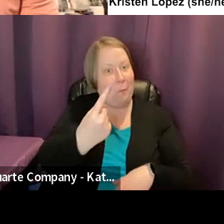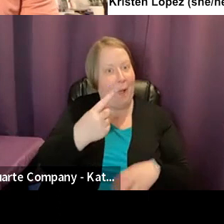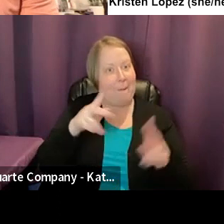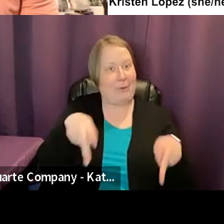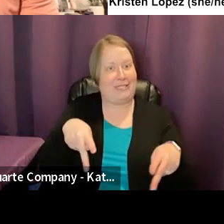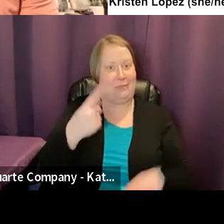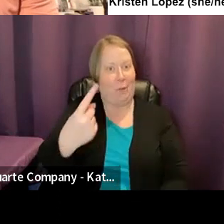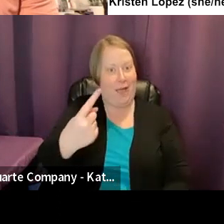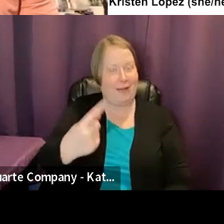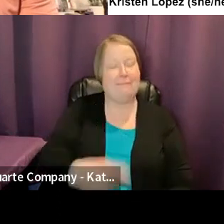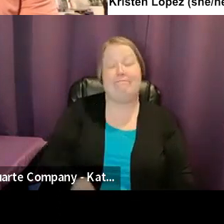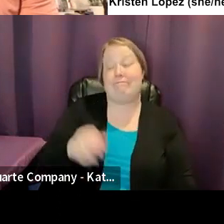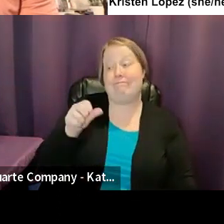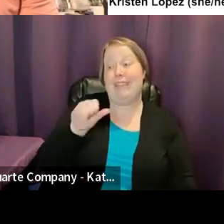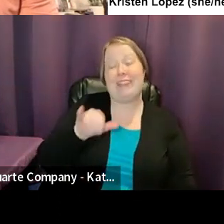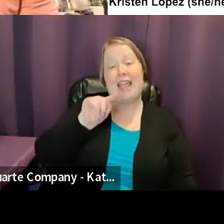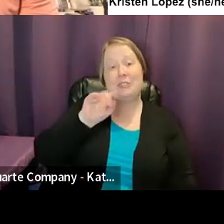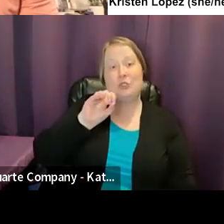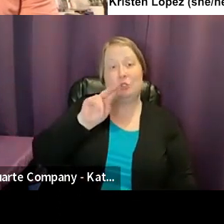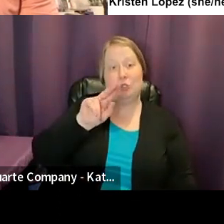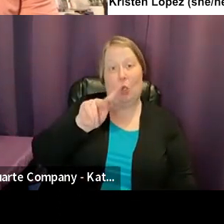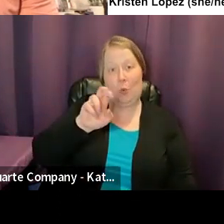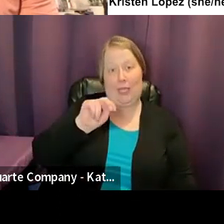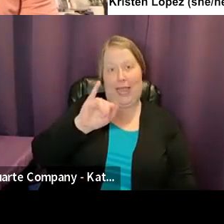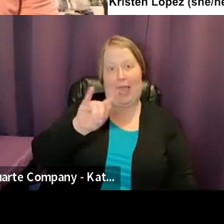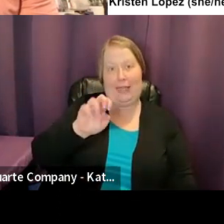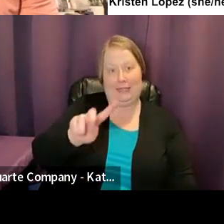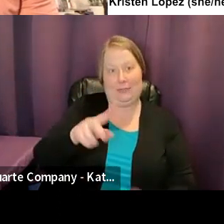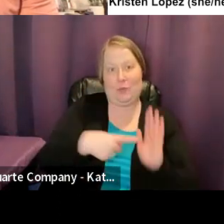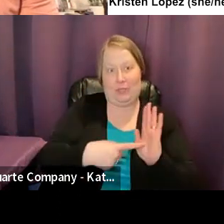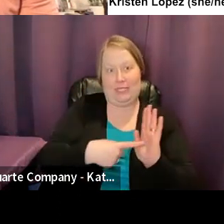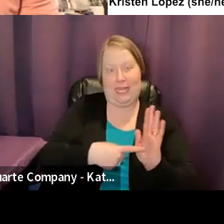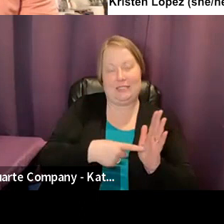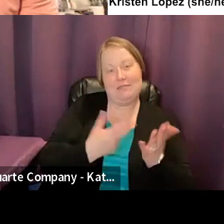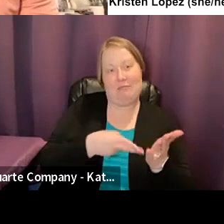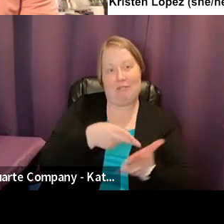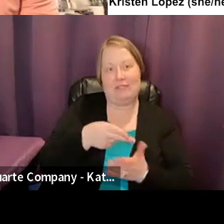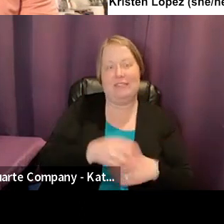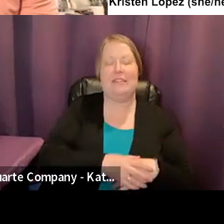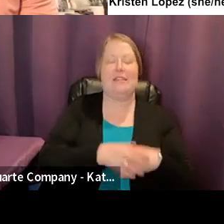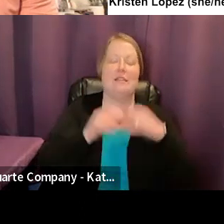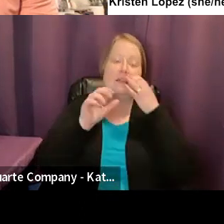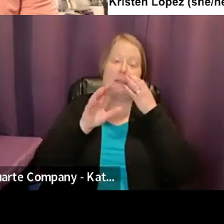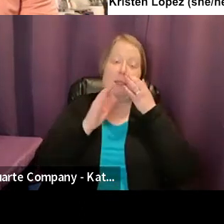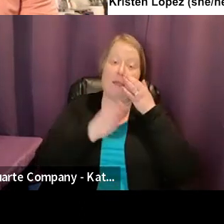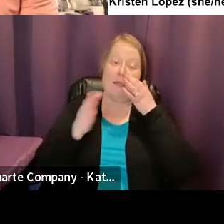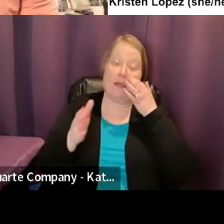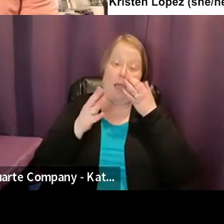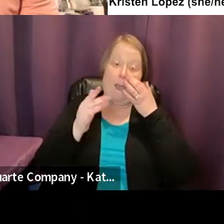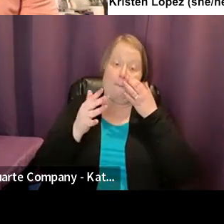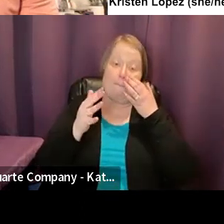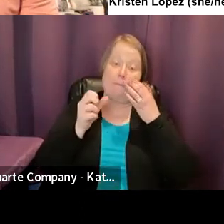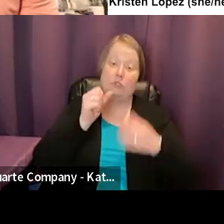person. Yeah, that's tokenized representation, really, you know? So, and then,